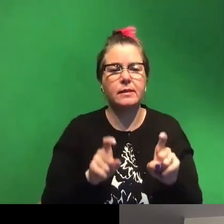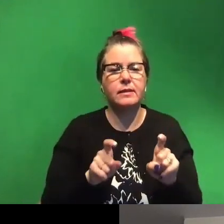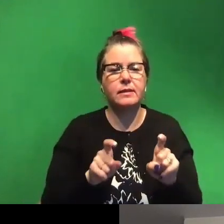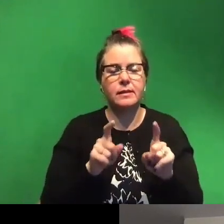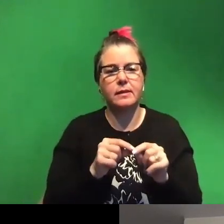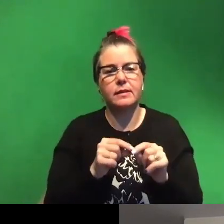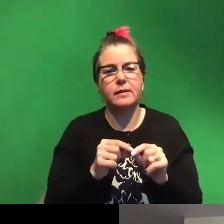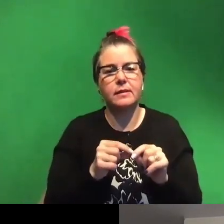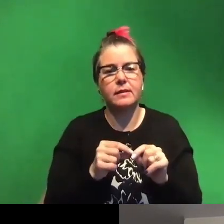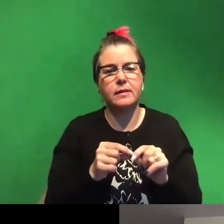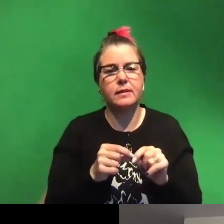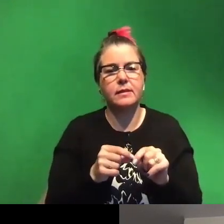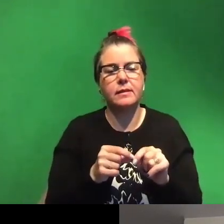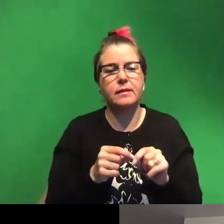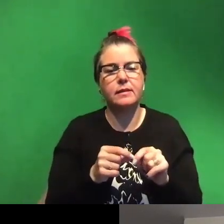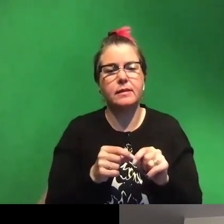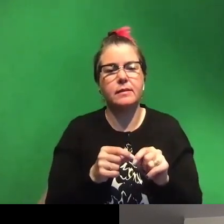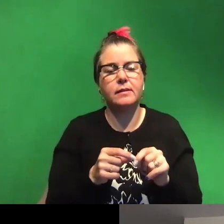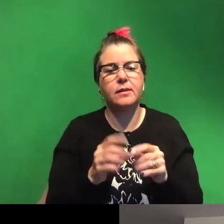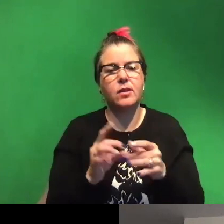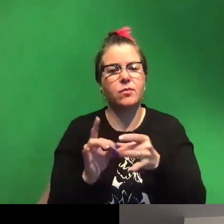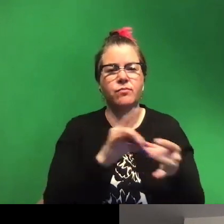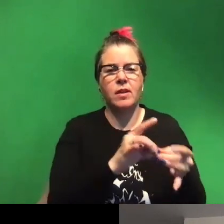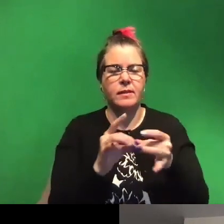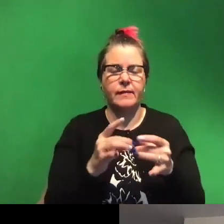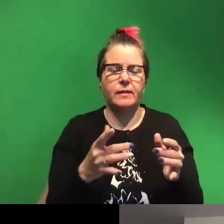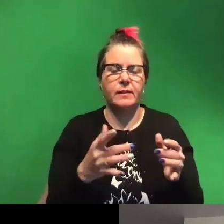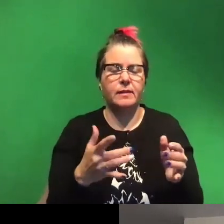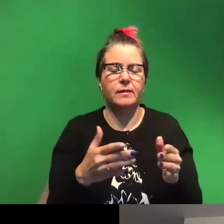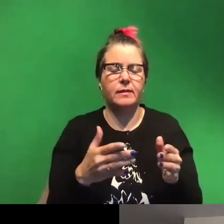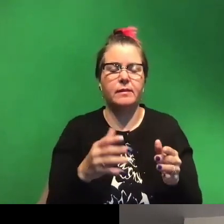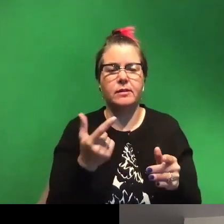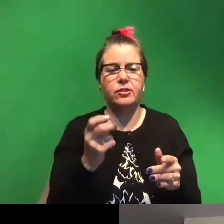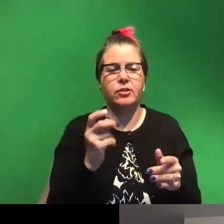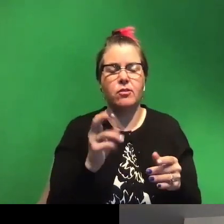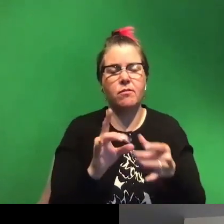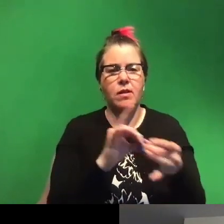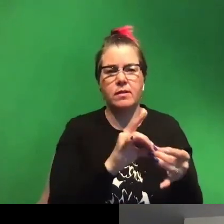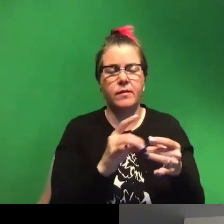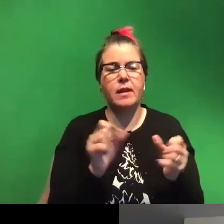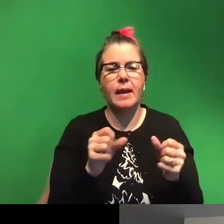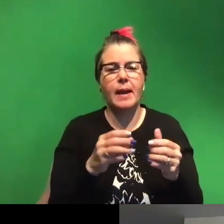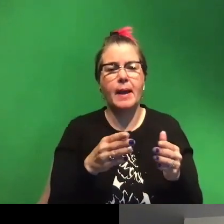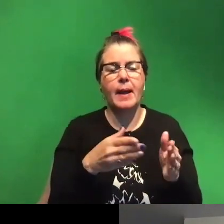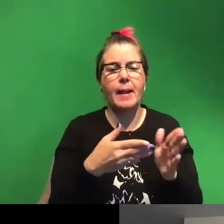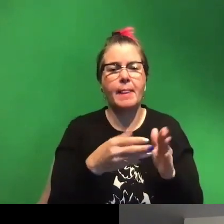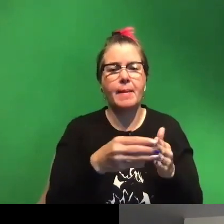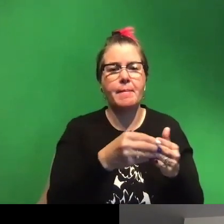general relativity, because general relativity says that you can bend space and